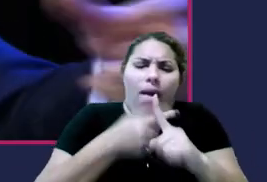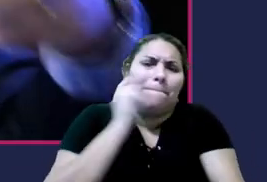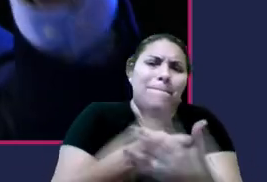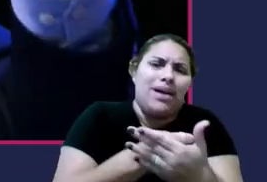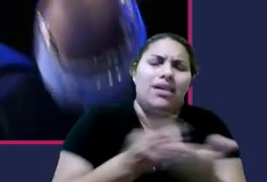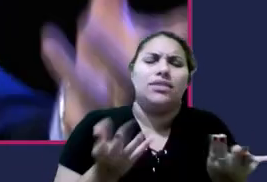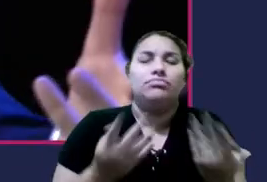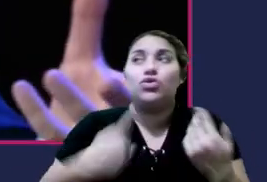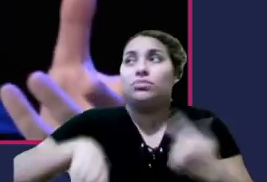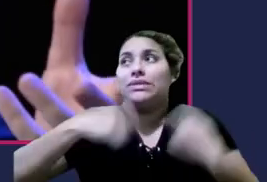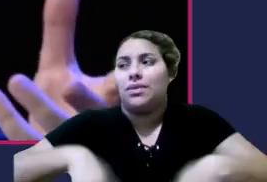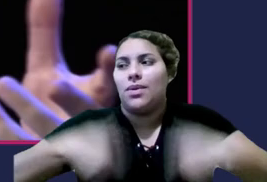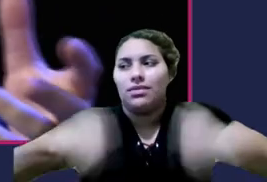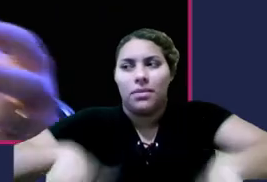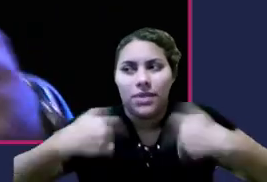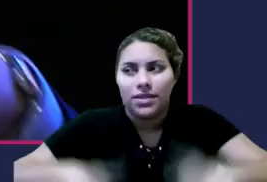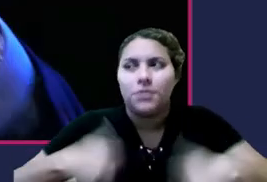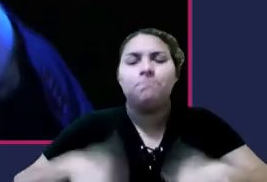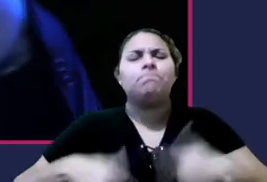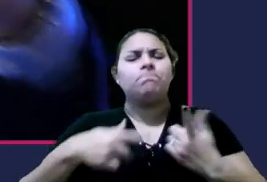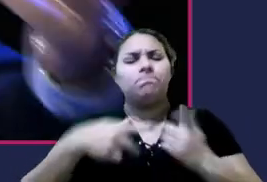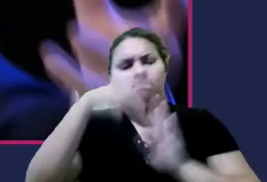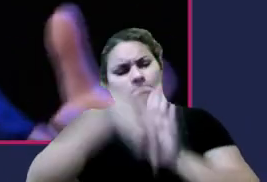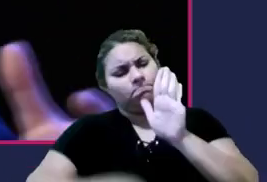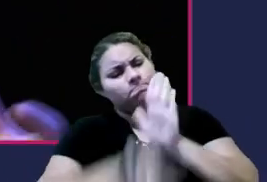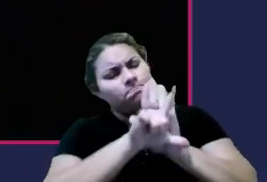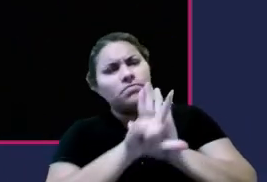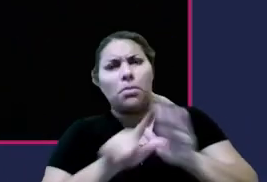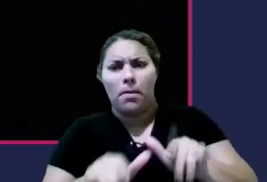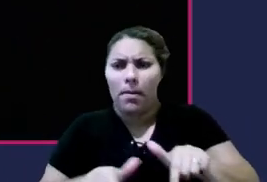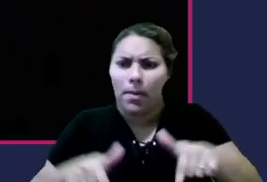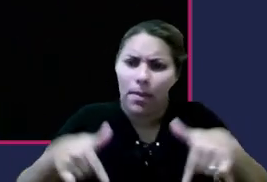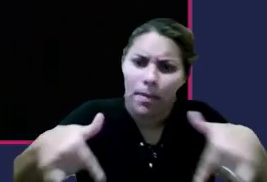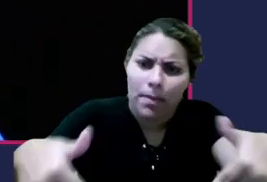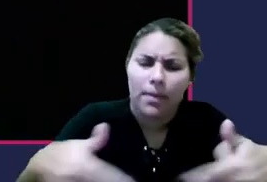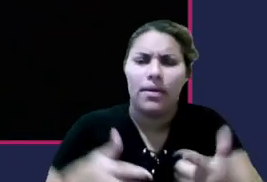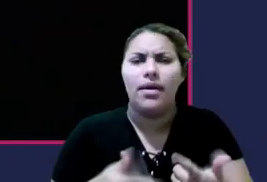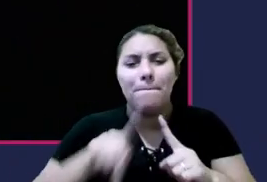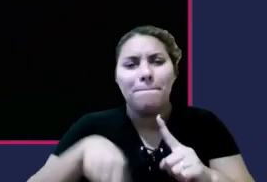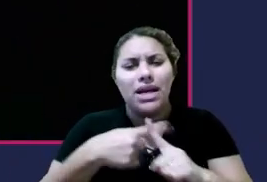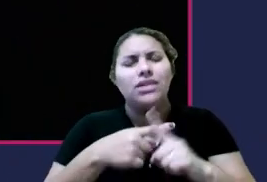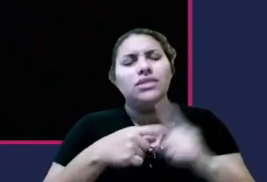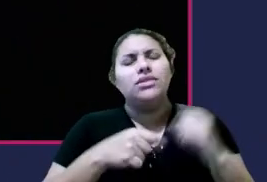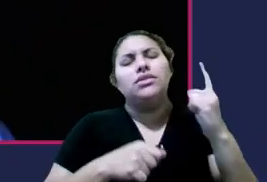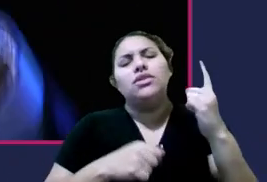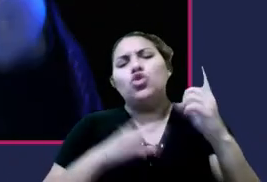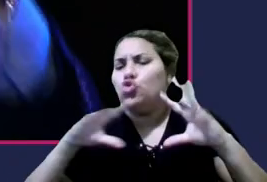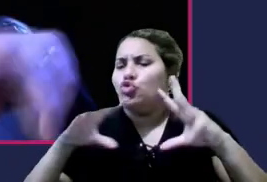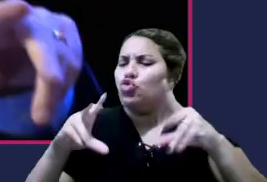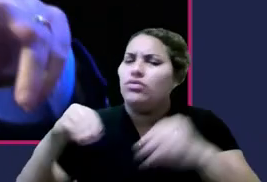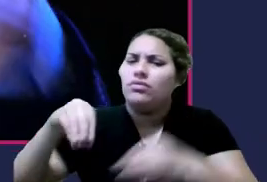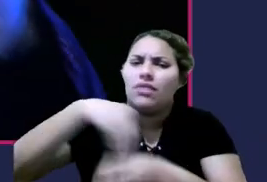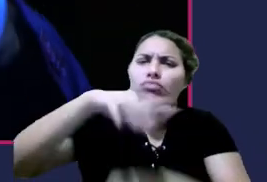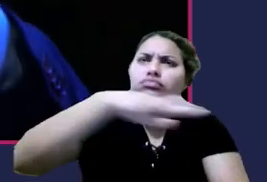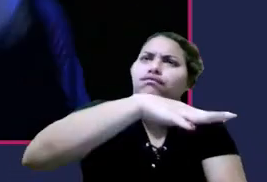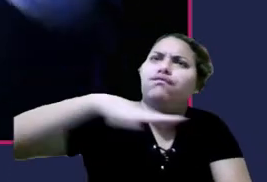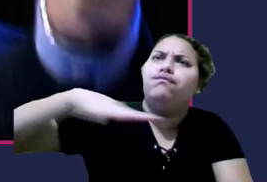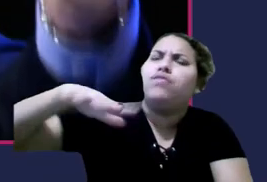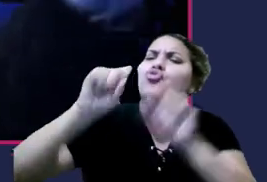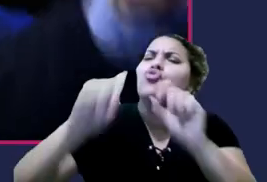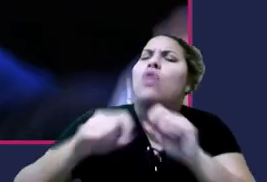that certain treatment or medication in the public health system. We need a broader plan,